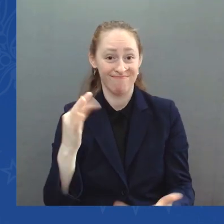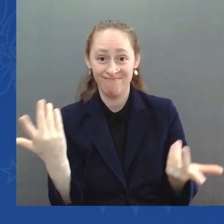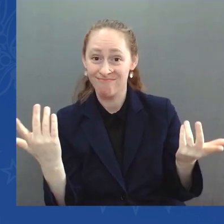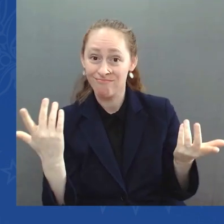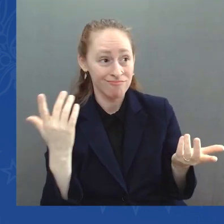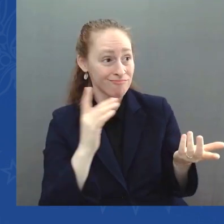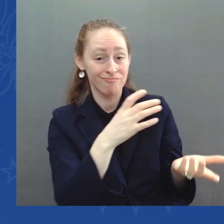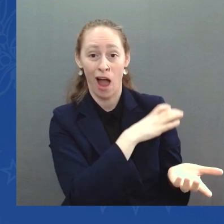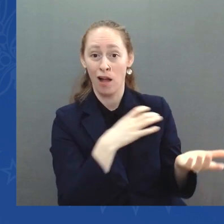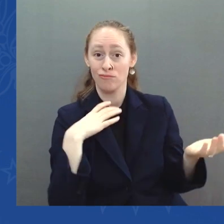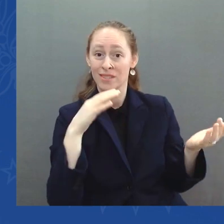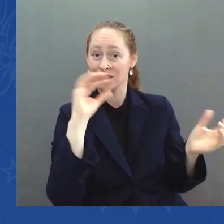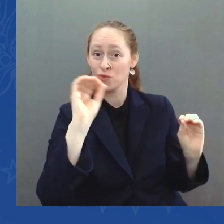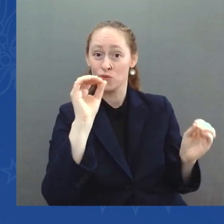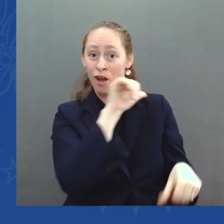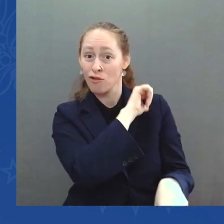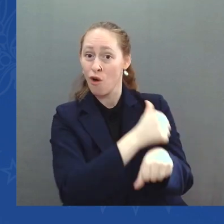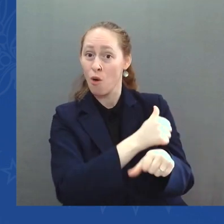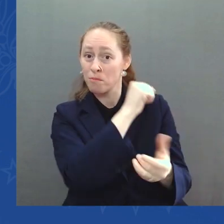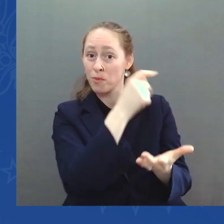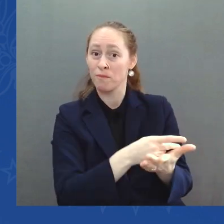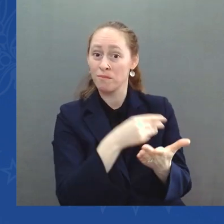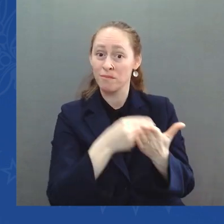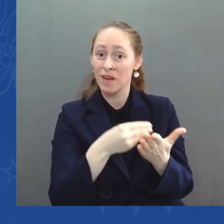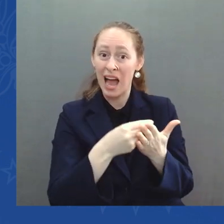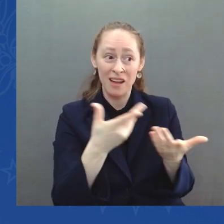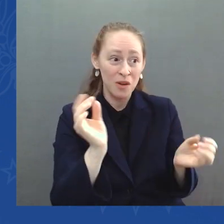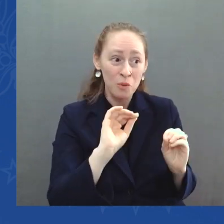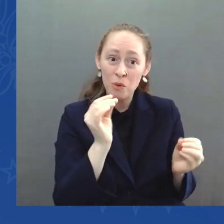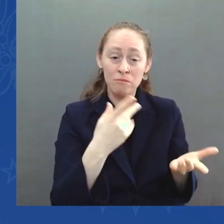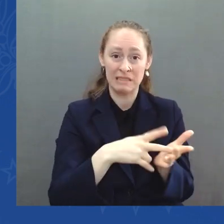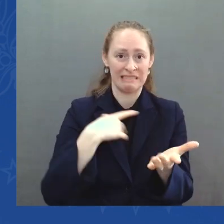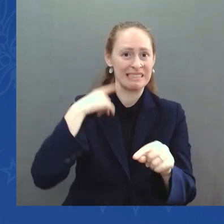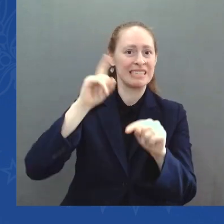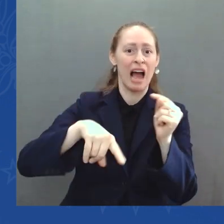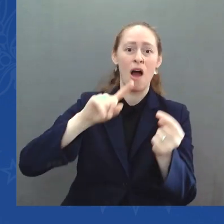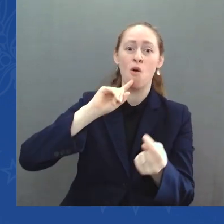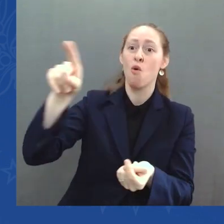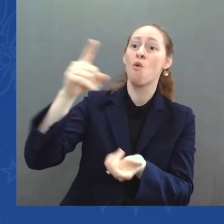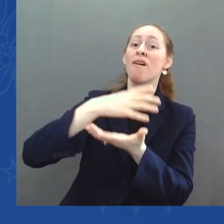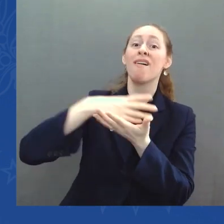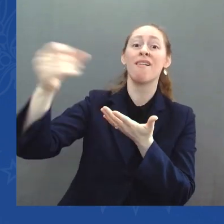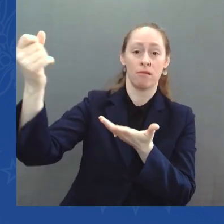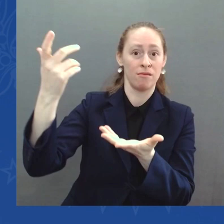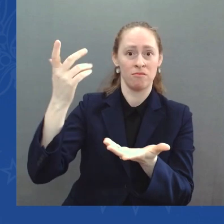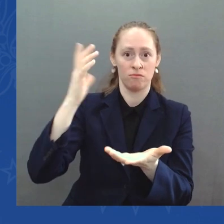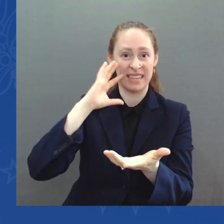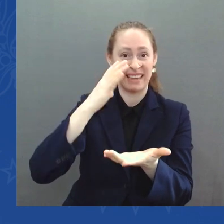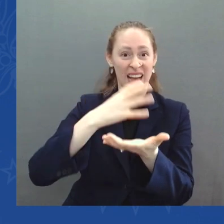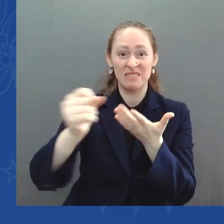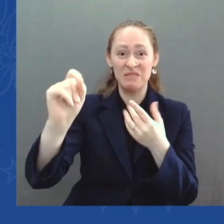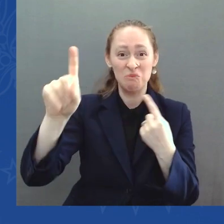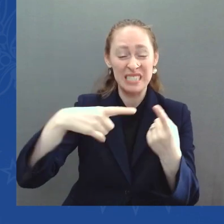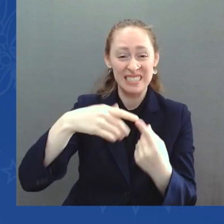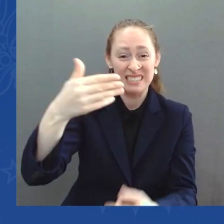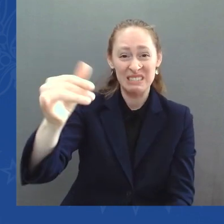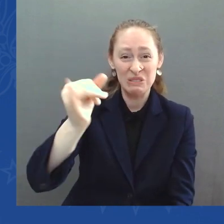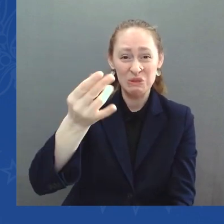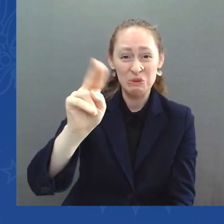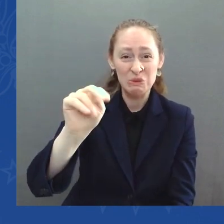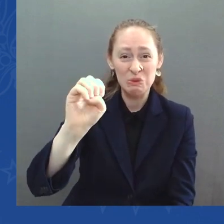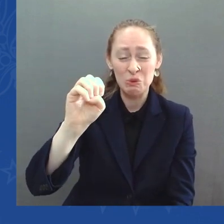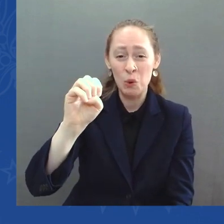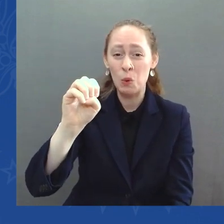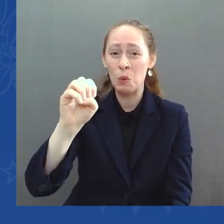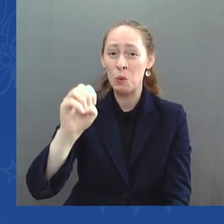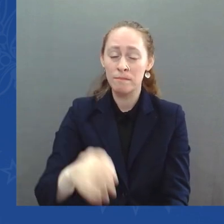ourselves vulnerable if another wave of the virus hits. Look, on vaccines, and most important tool in this fight,